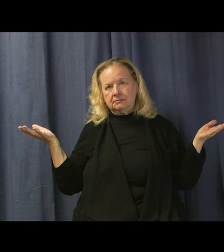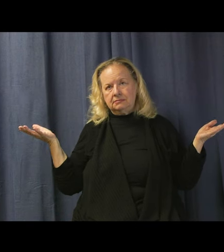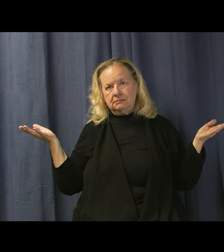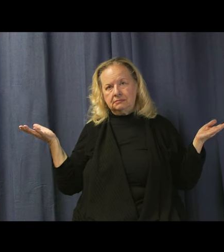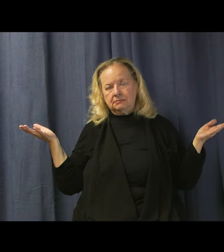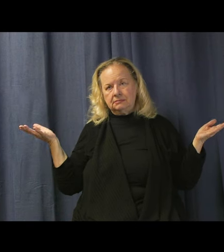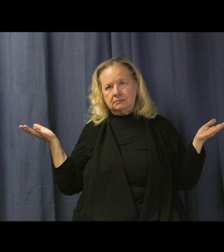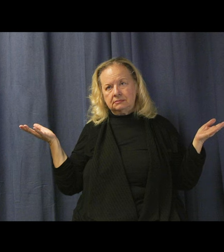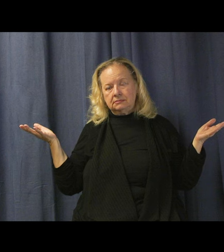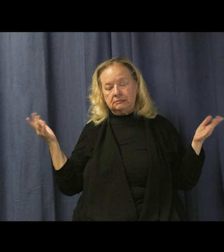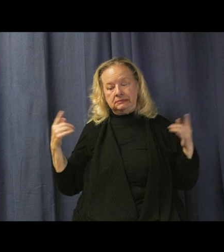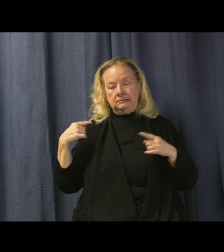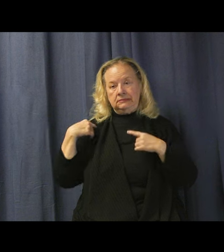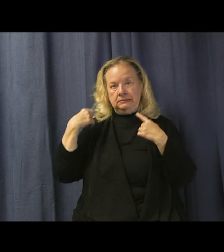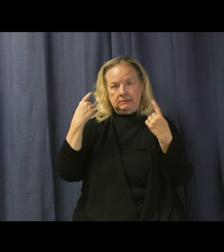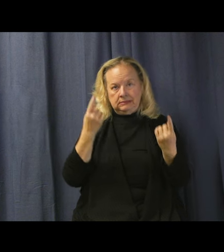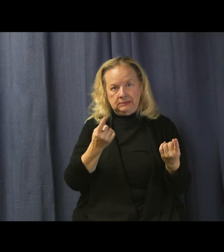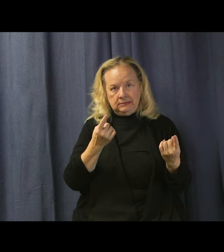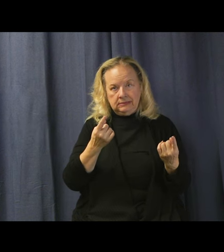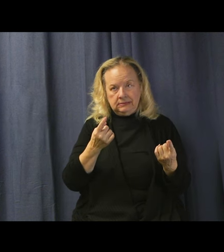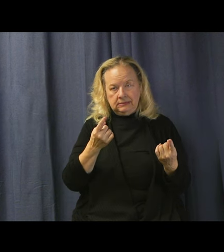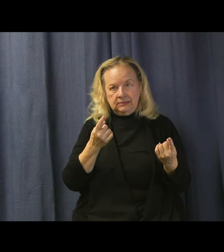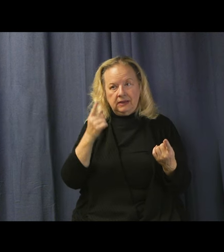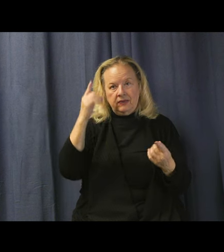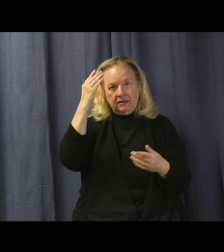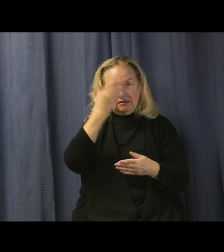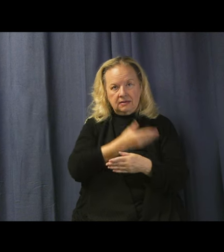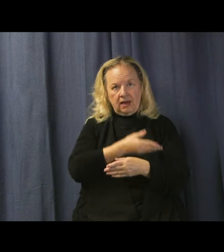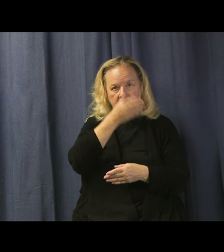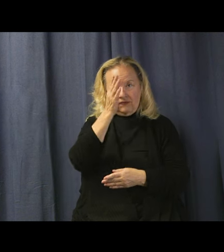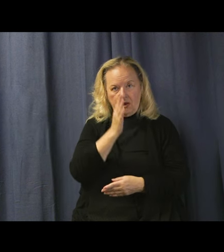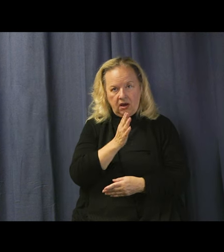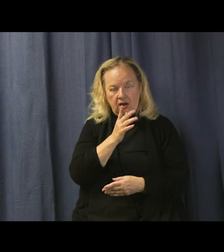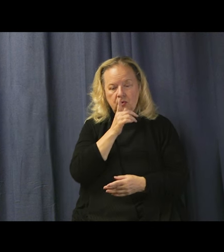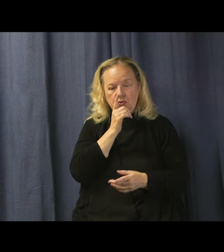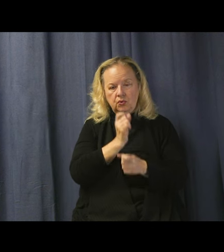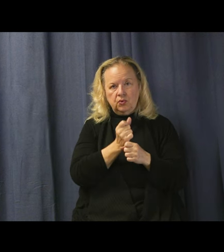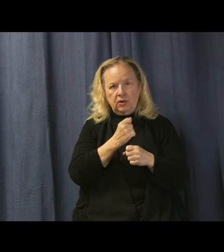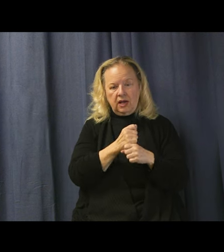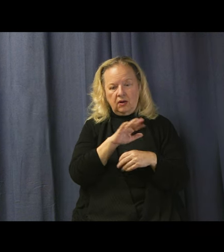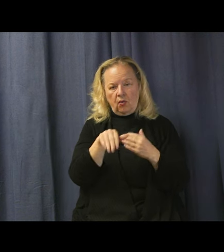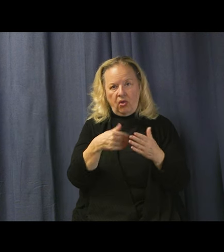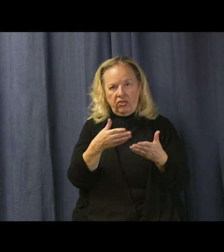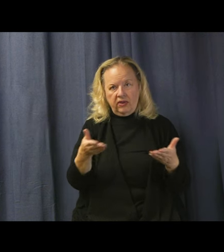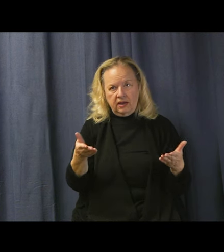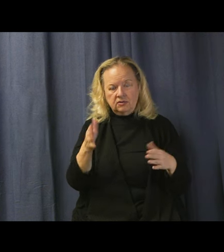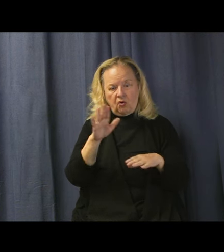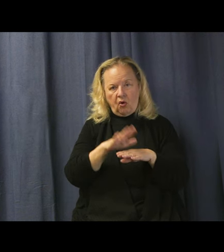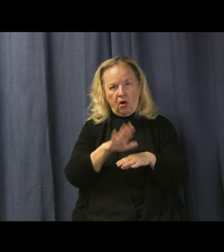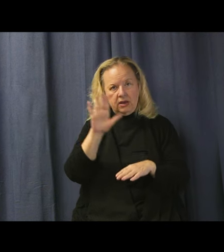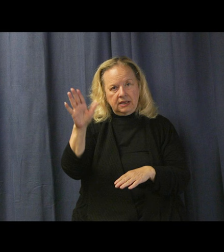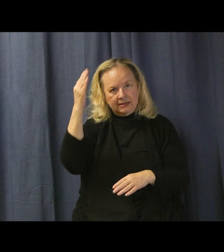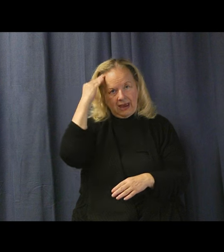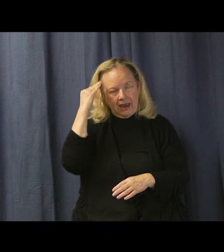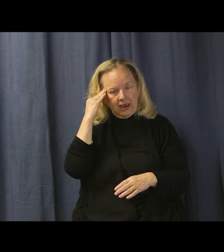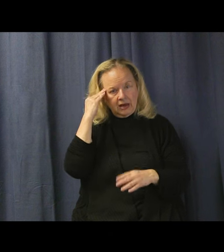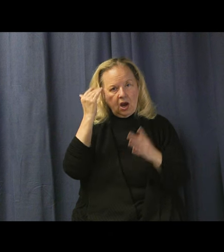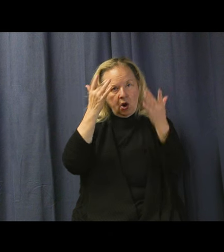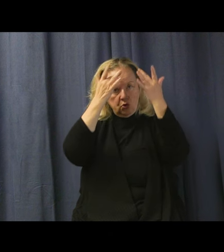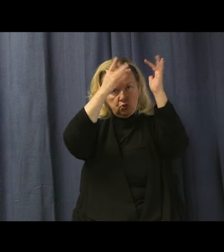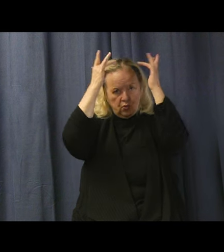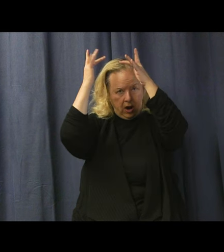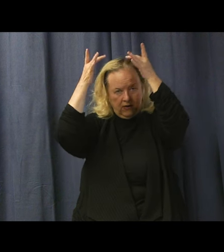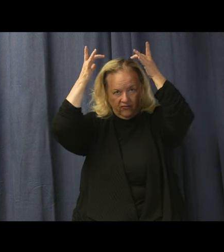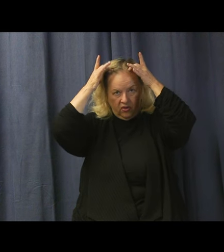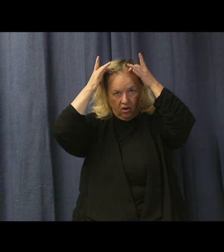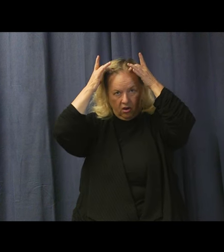Now, so far we have the Son of God who created all things upon his head, a crown of thorns,